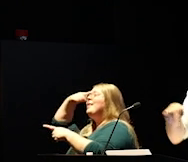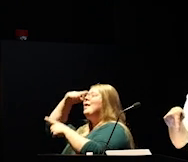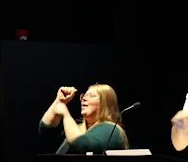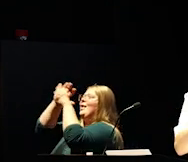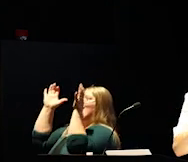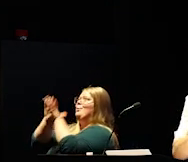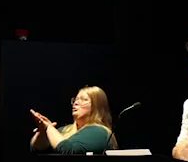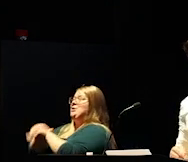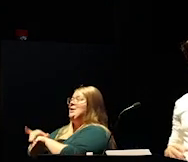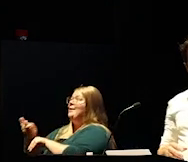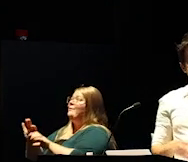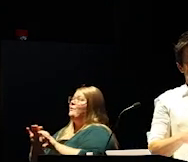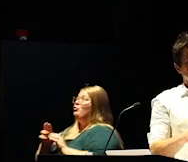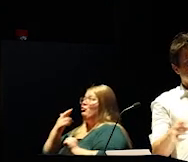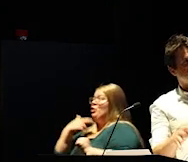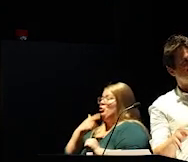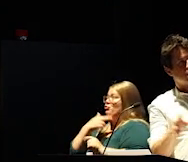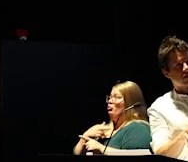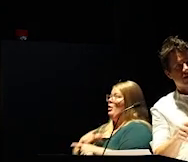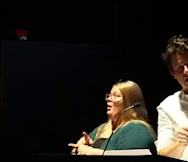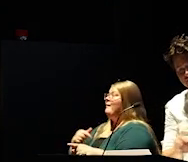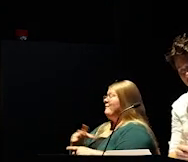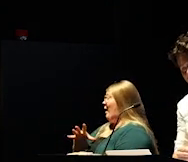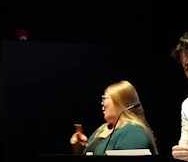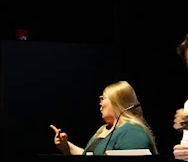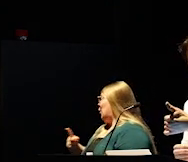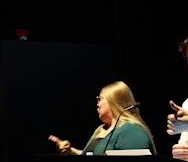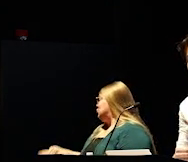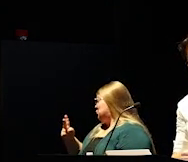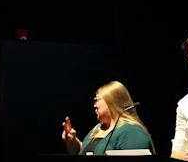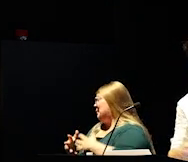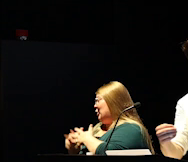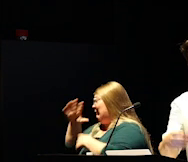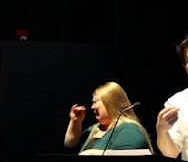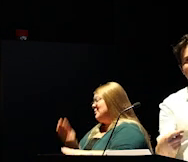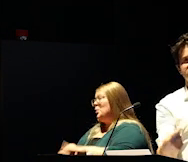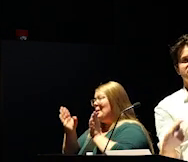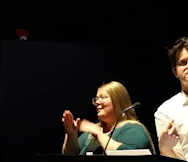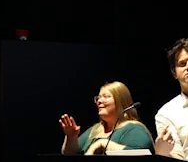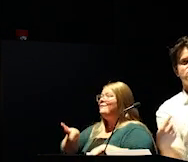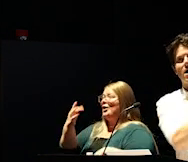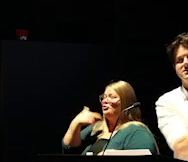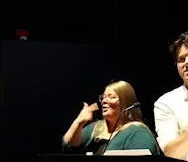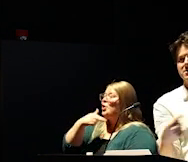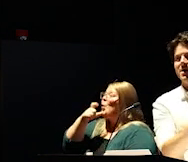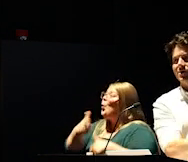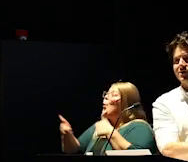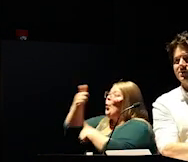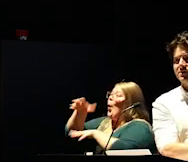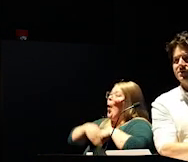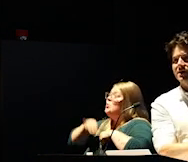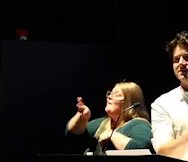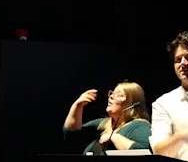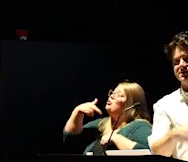that we opened as two American guys open a French restaurant that's owned by a French guy that's trying to make it